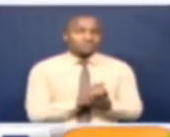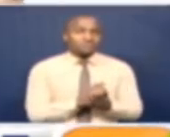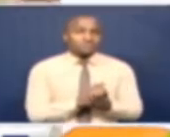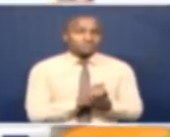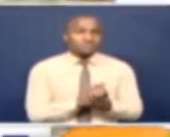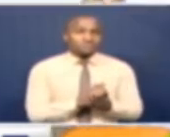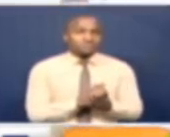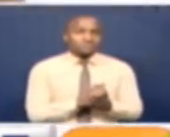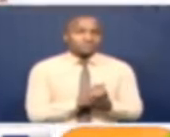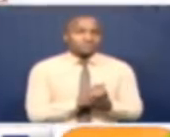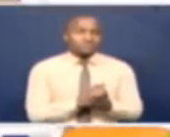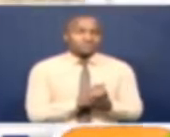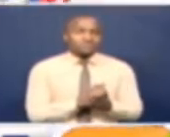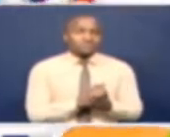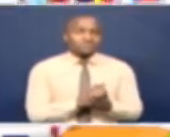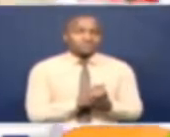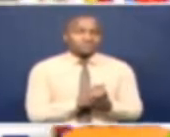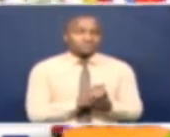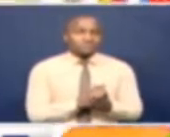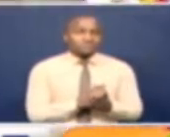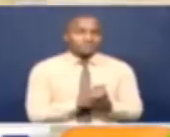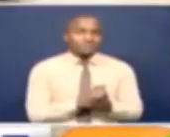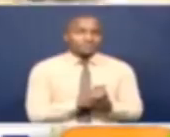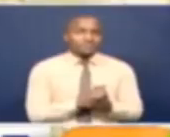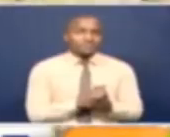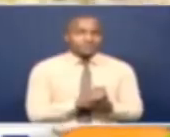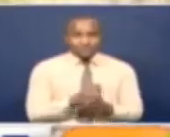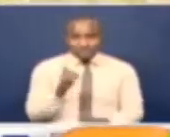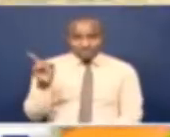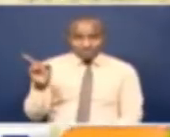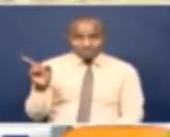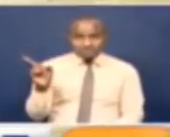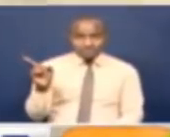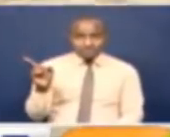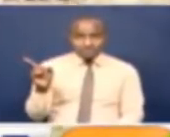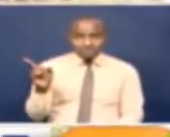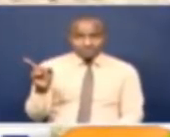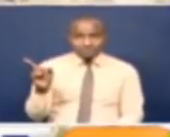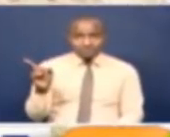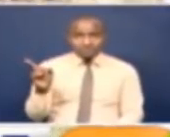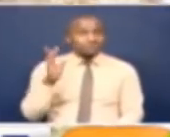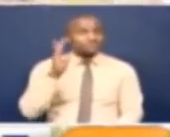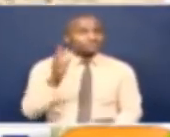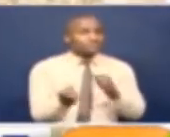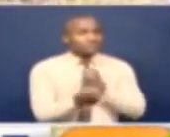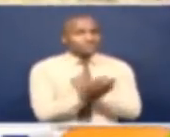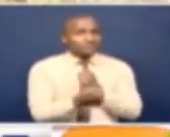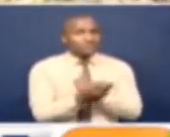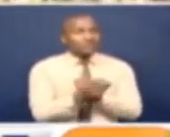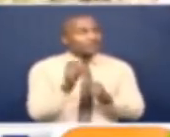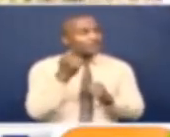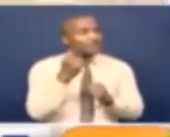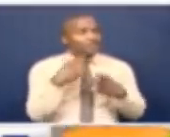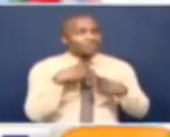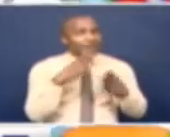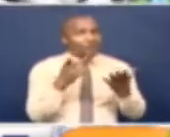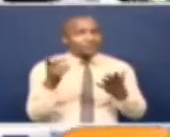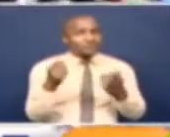know, these two, number one, this is, and I'll explain to the Kenyans how this came